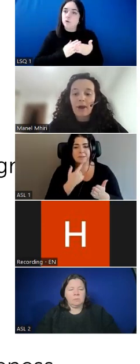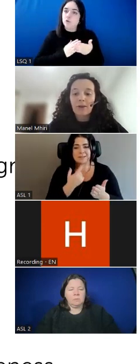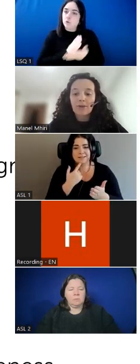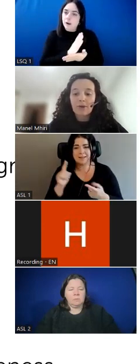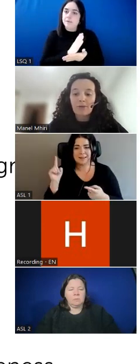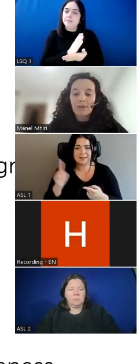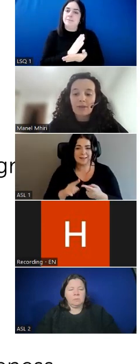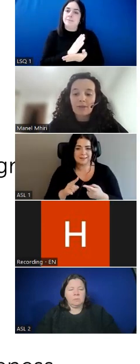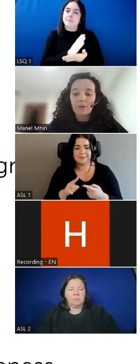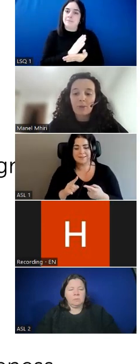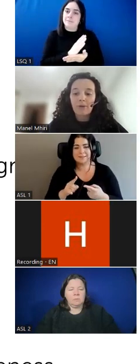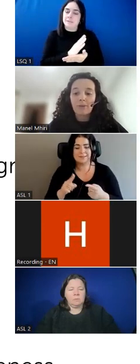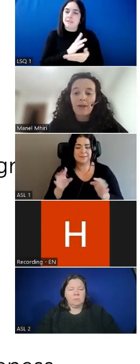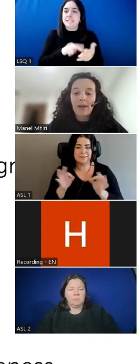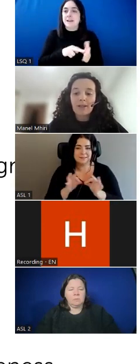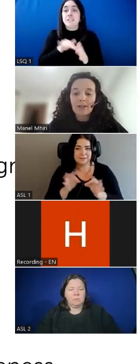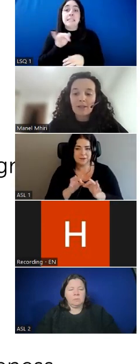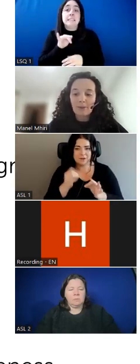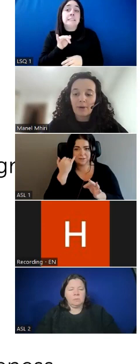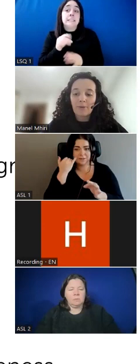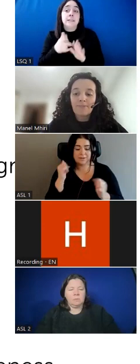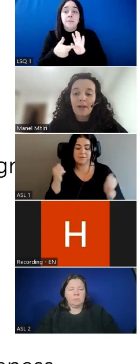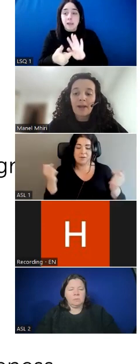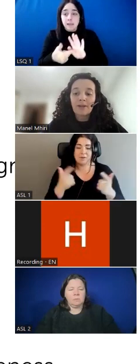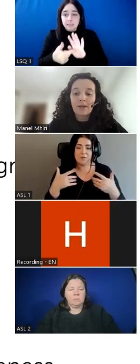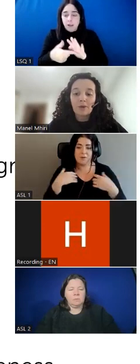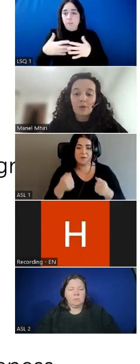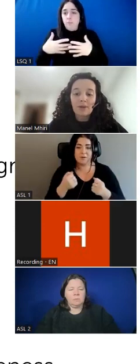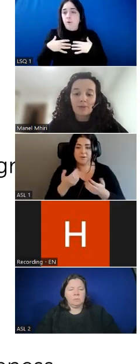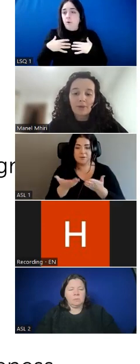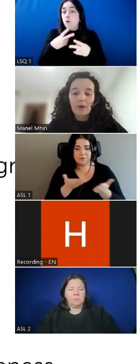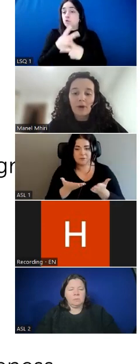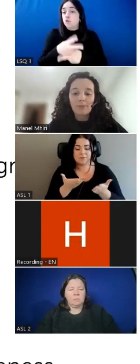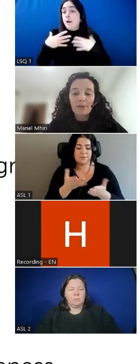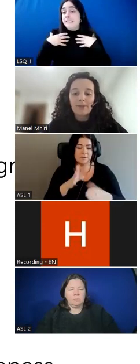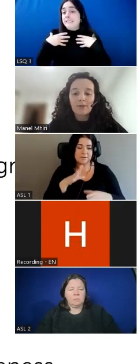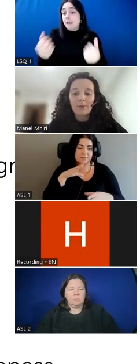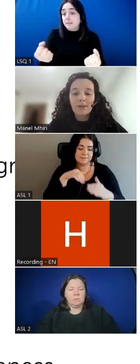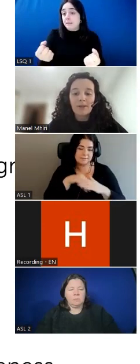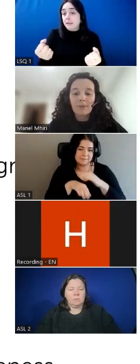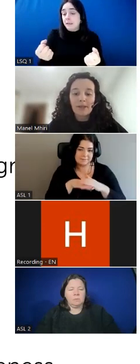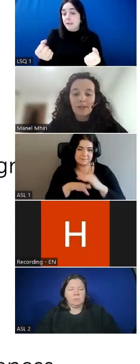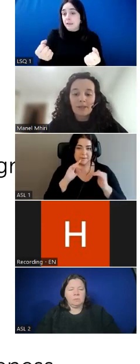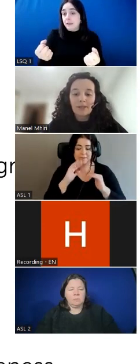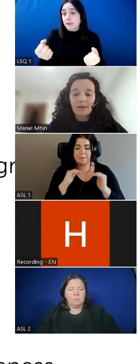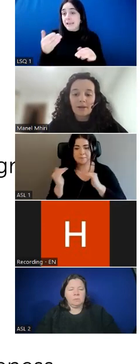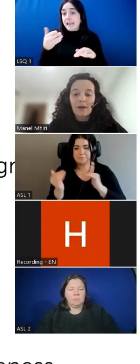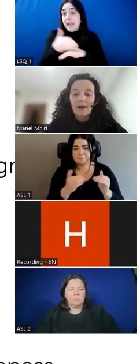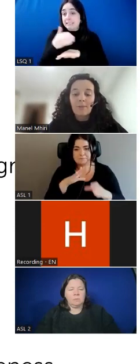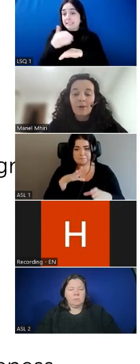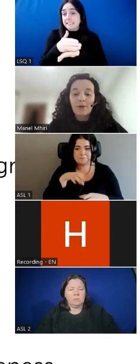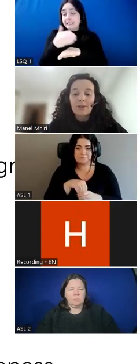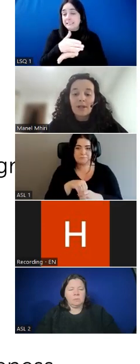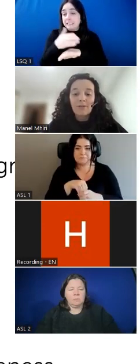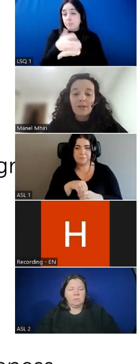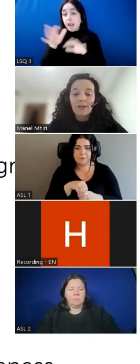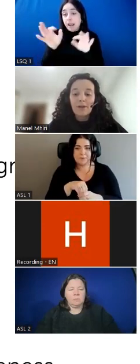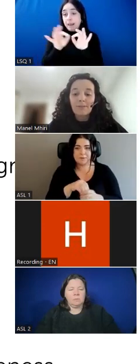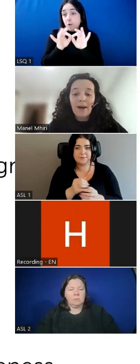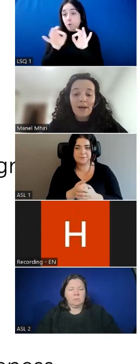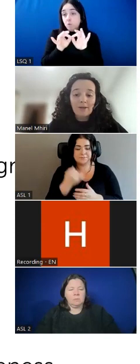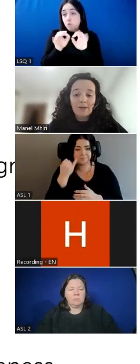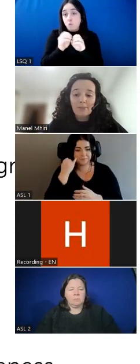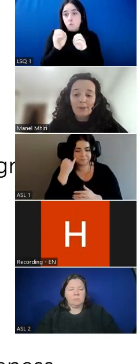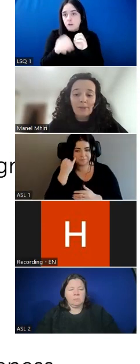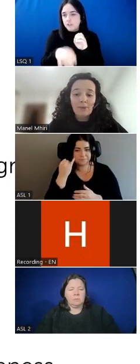all health services were fully accessible and inclusive of persons with disabilities. Because even if